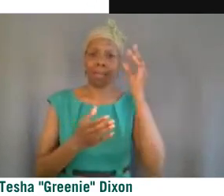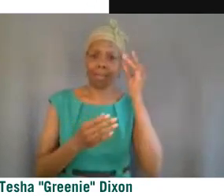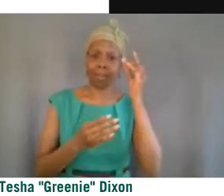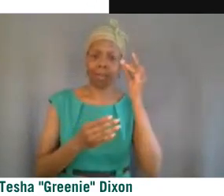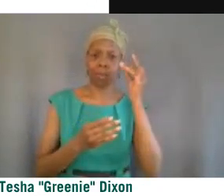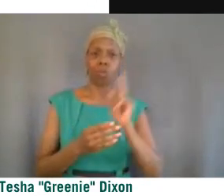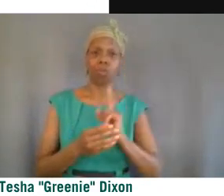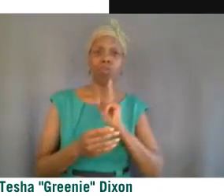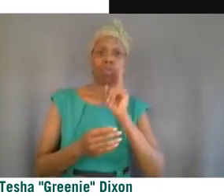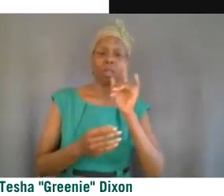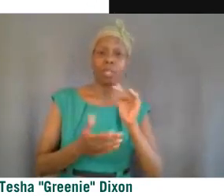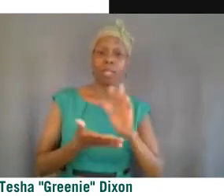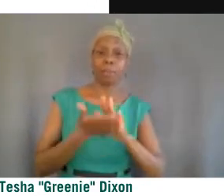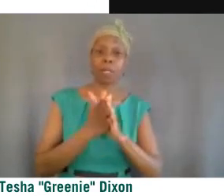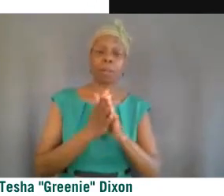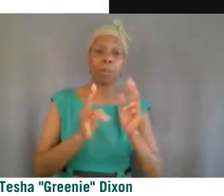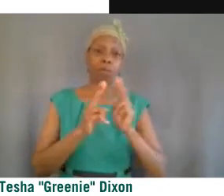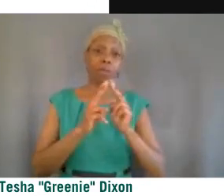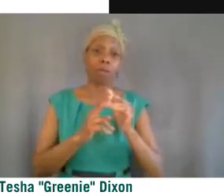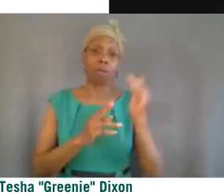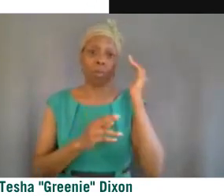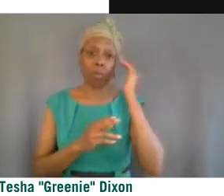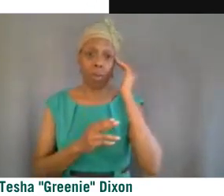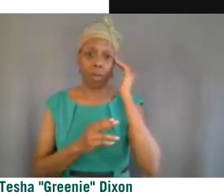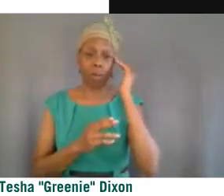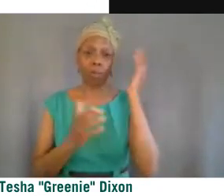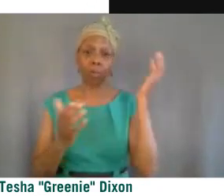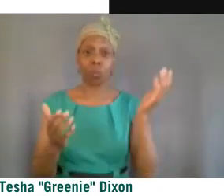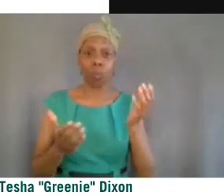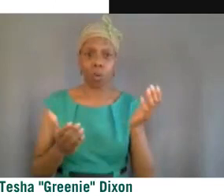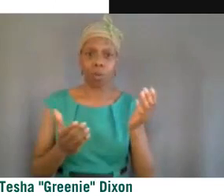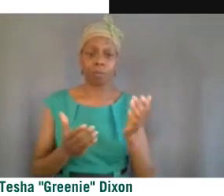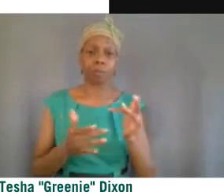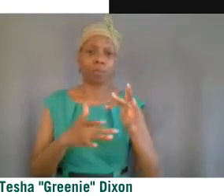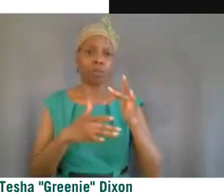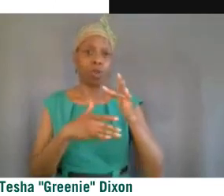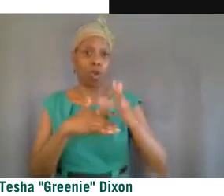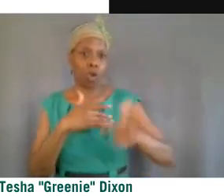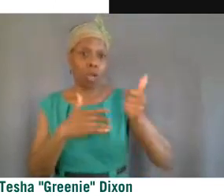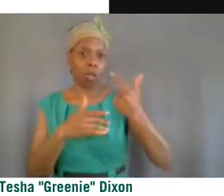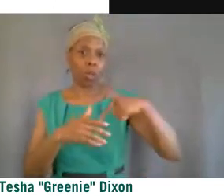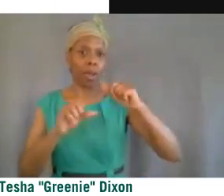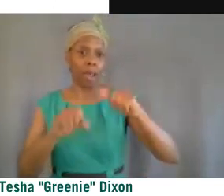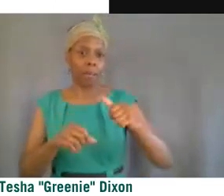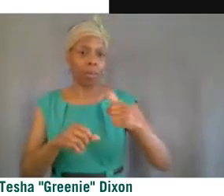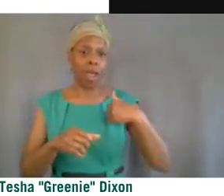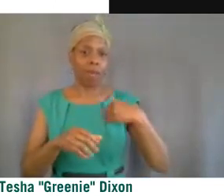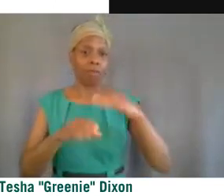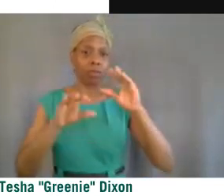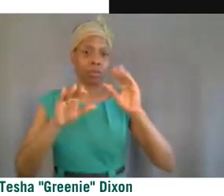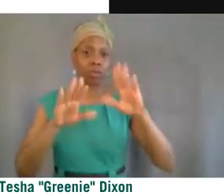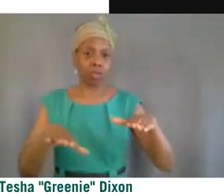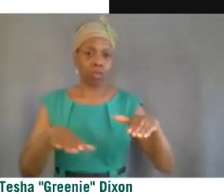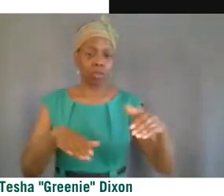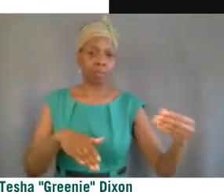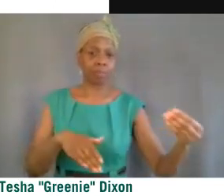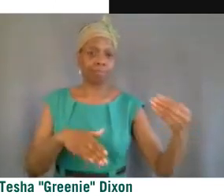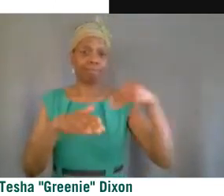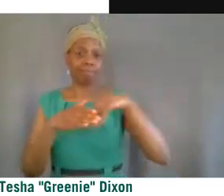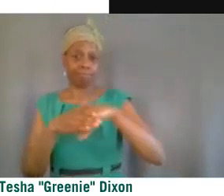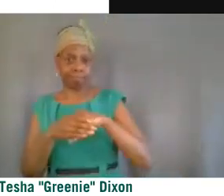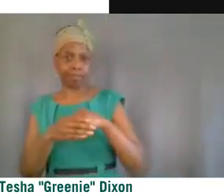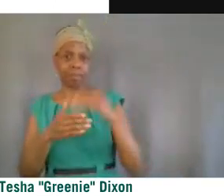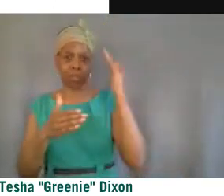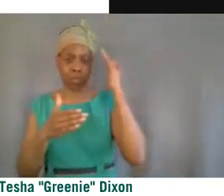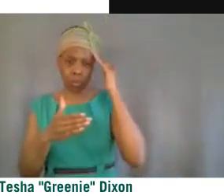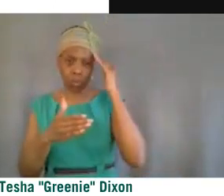really becoming very aware of is that the earlier we can get children into sort of